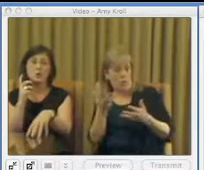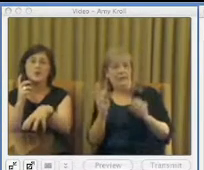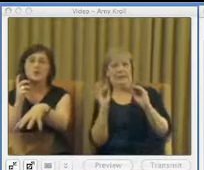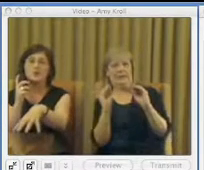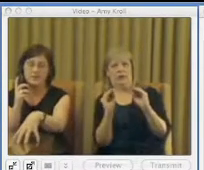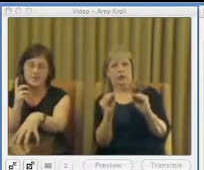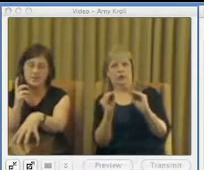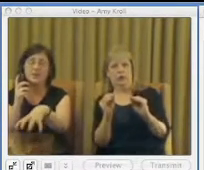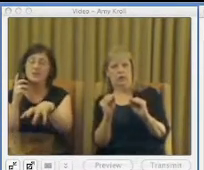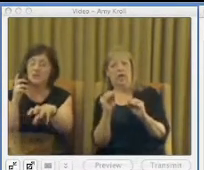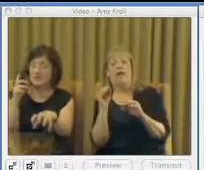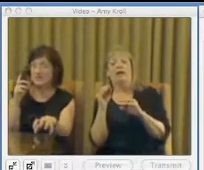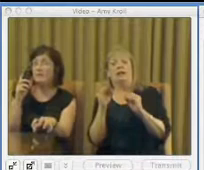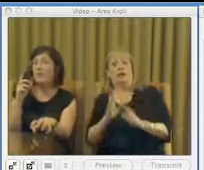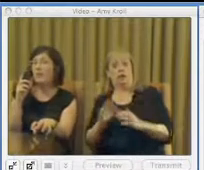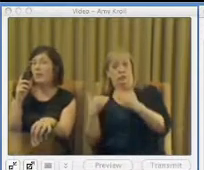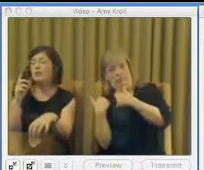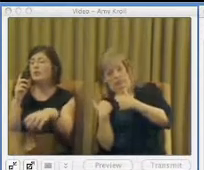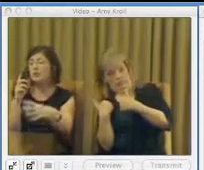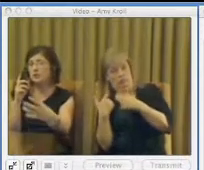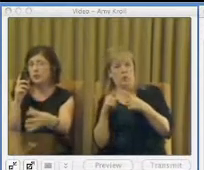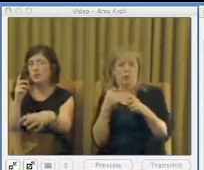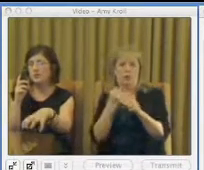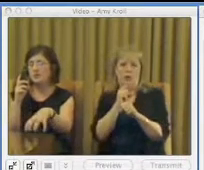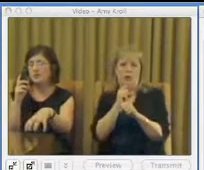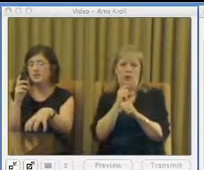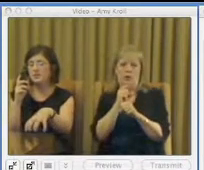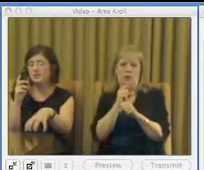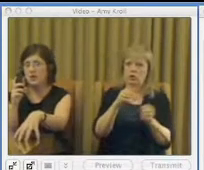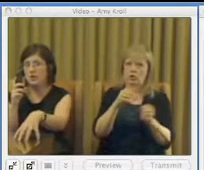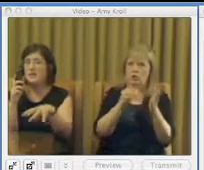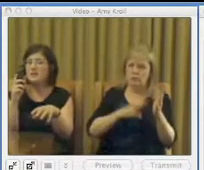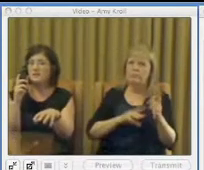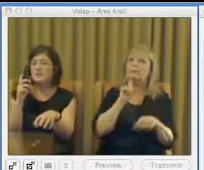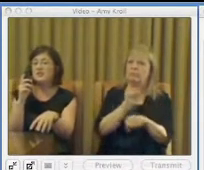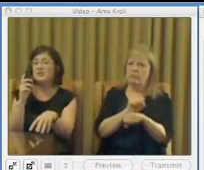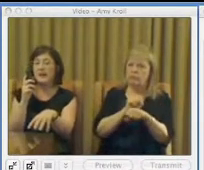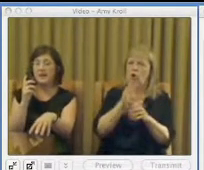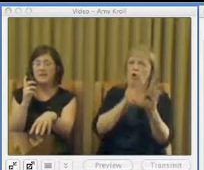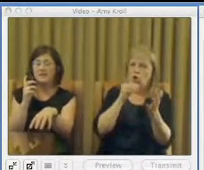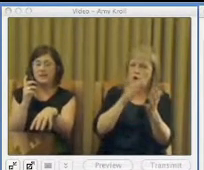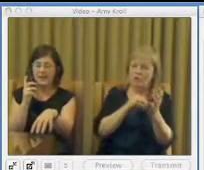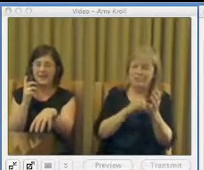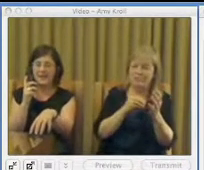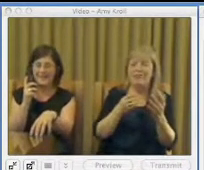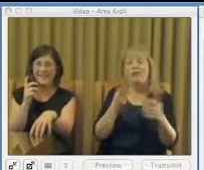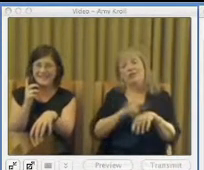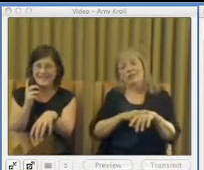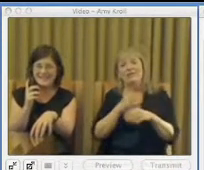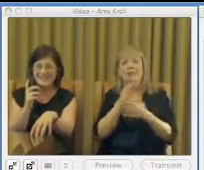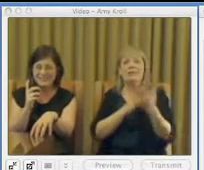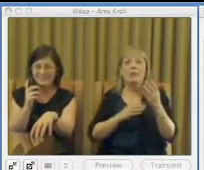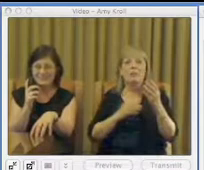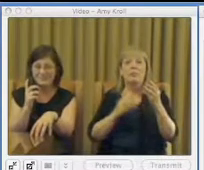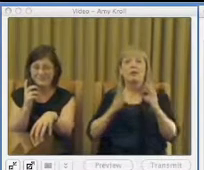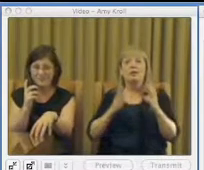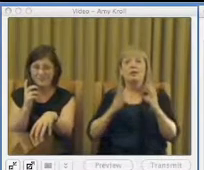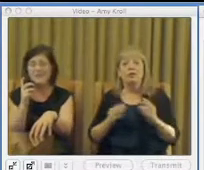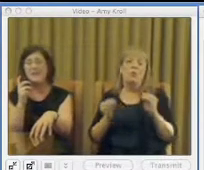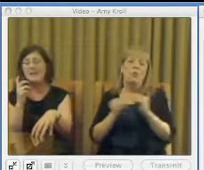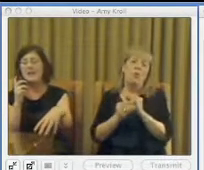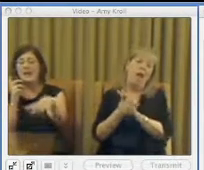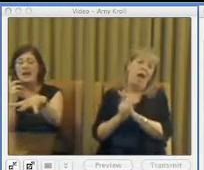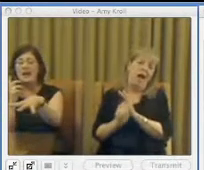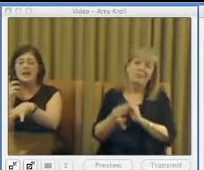to ensure that the students learn, and it's their role to ensure that the students learn. Some teachers are better at that than